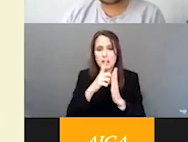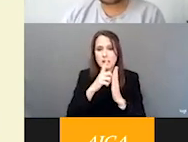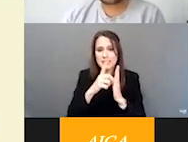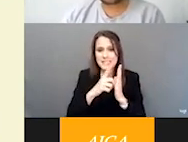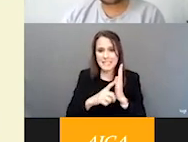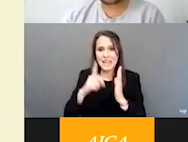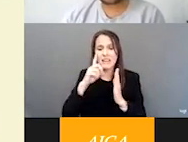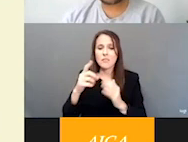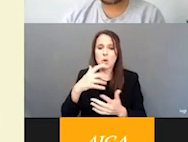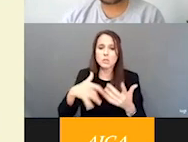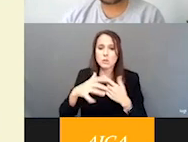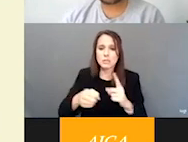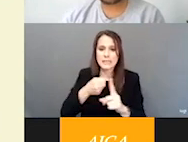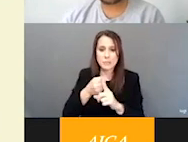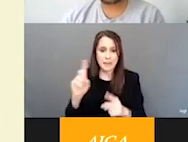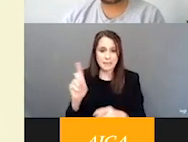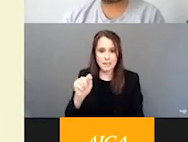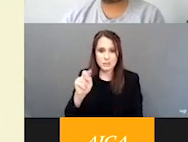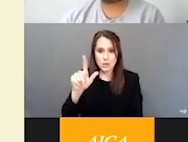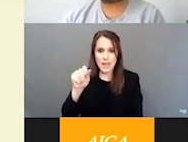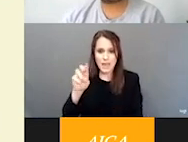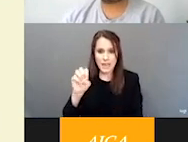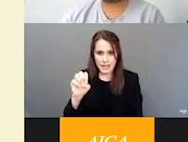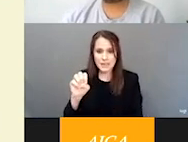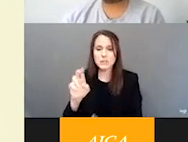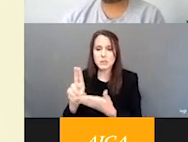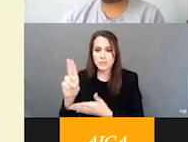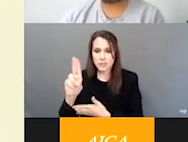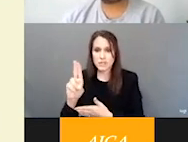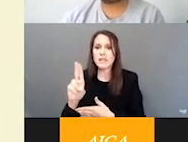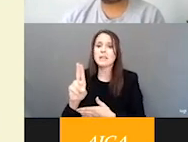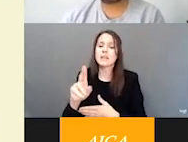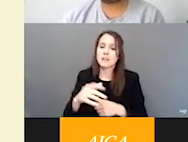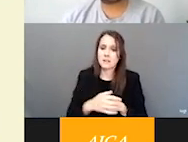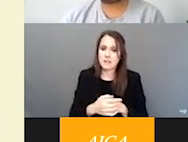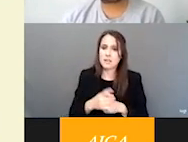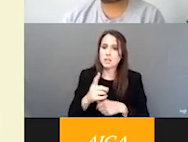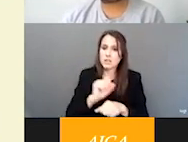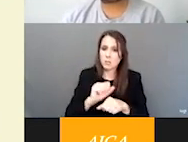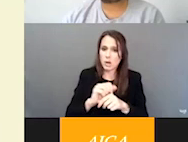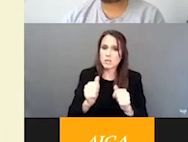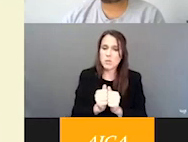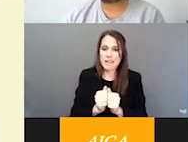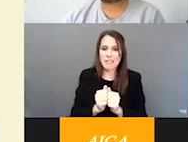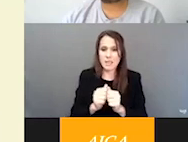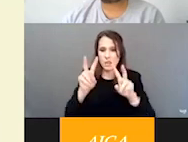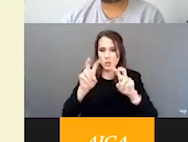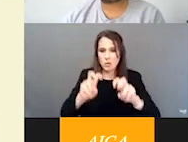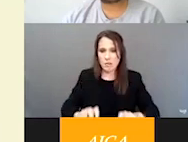of Tulane University. She practices design through emancipatory and critical lenses, focusing on